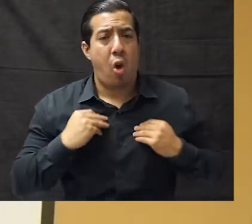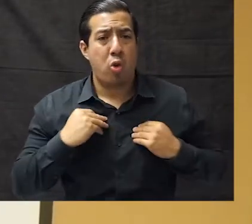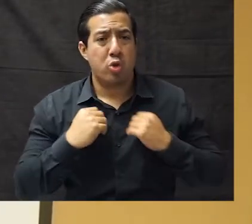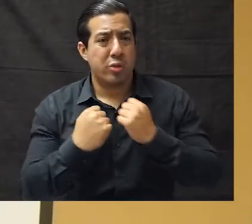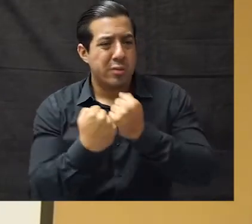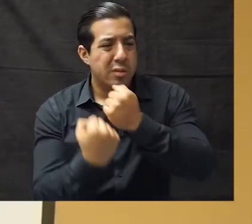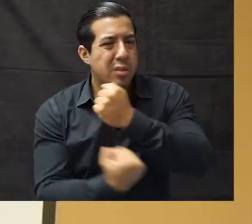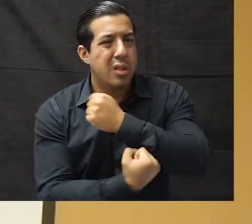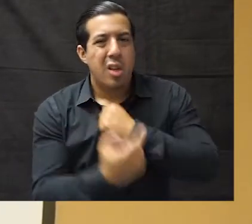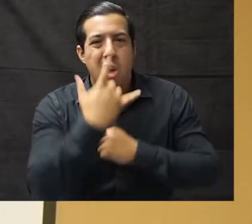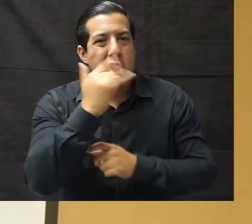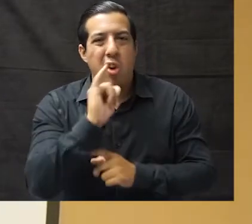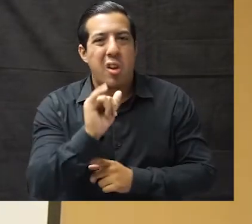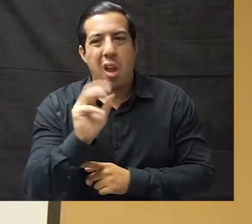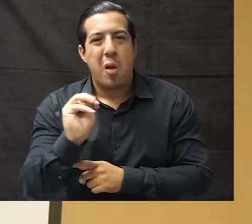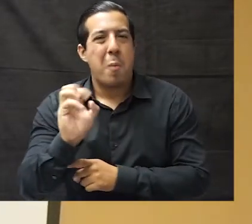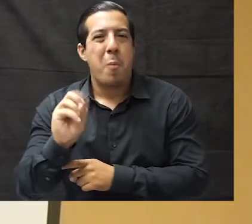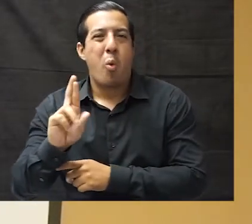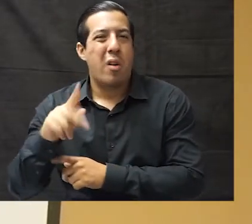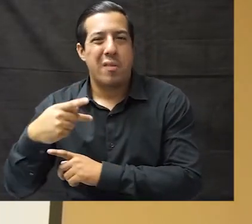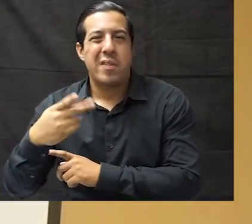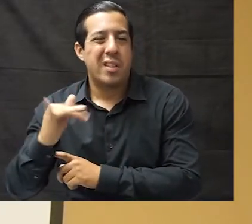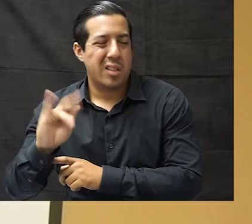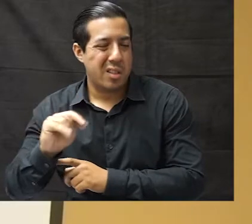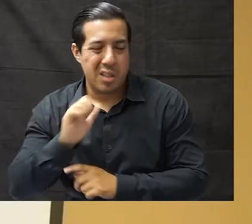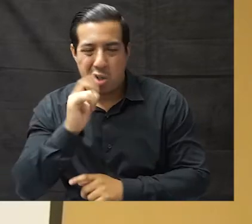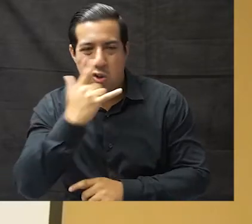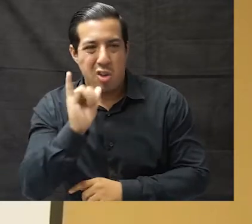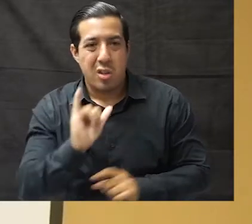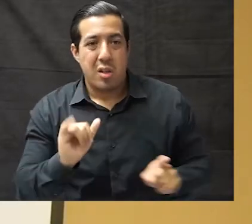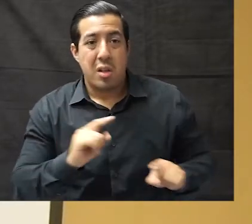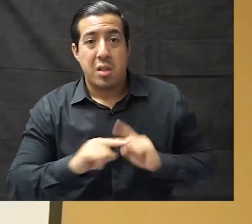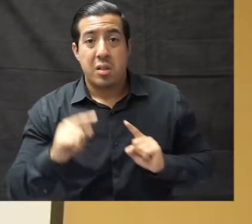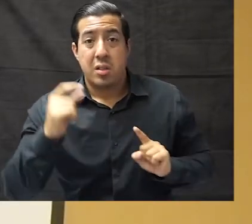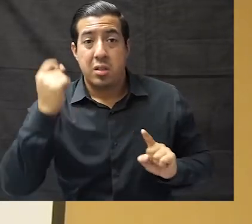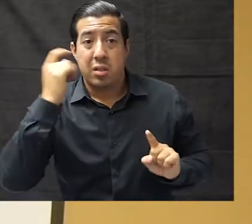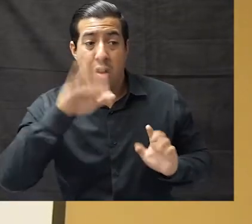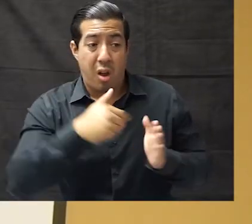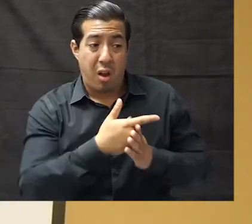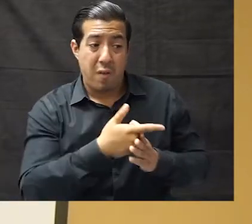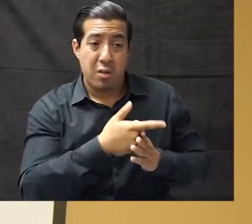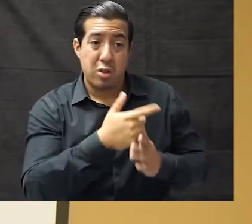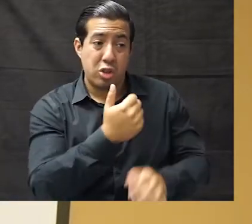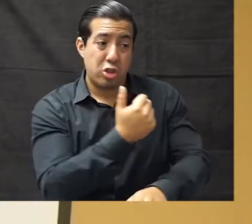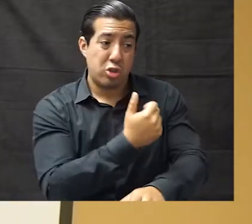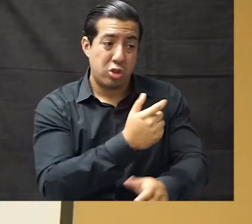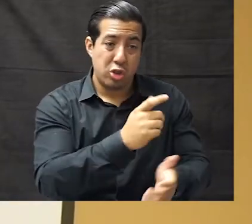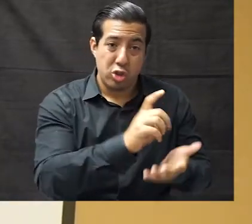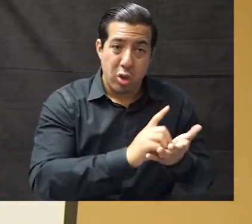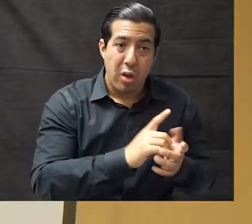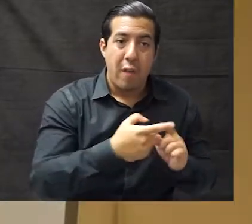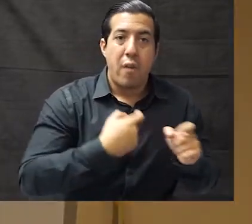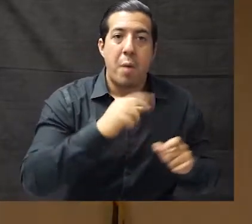the same carbon, nitrogen, oxygen that's in morphine. It's just arranged in a little different form.